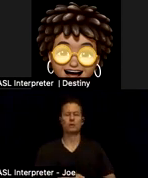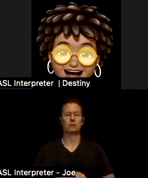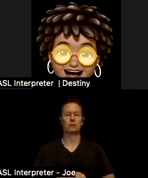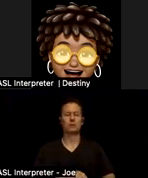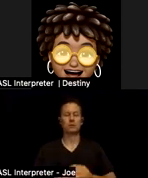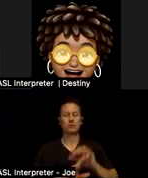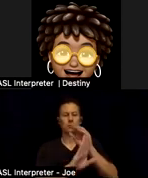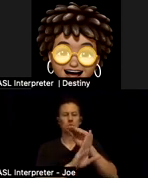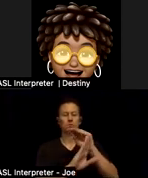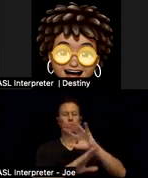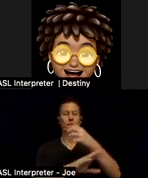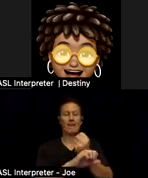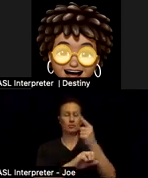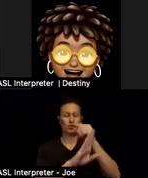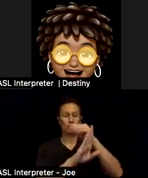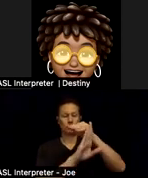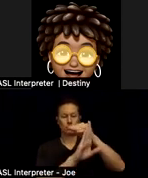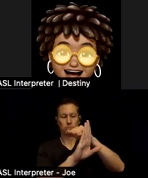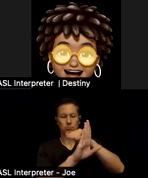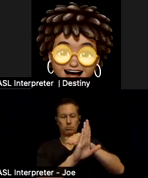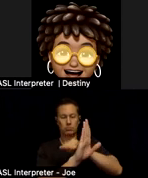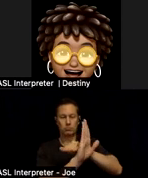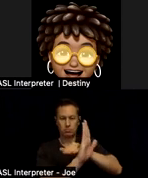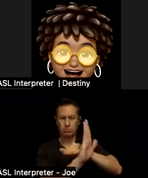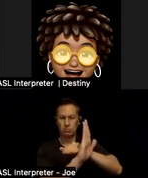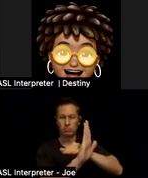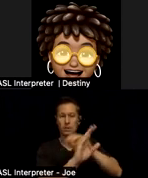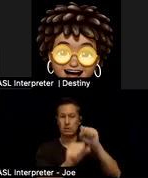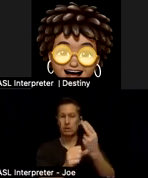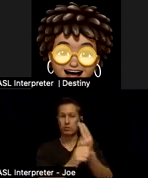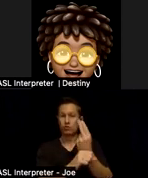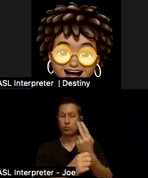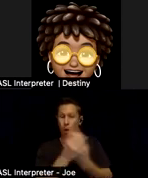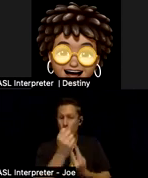with the fastening, that doesn't mean you can't put fasteners both places.